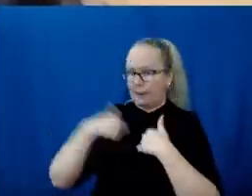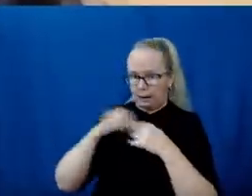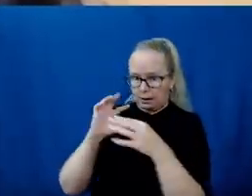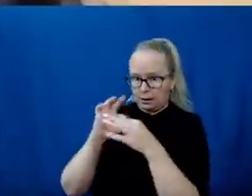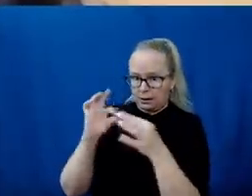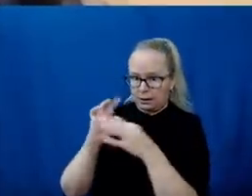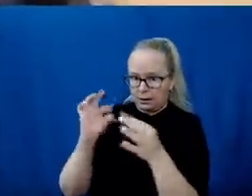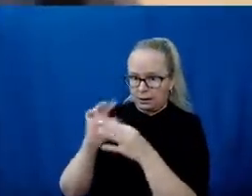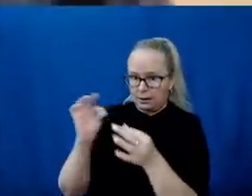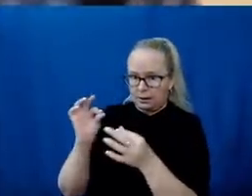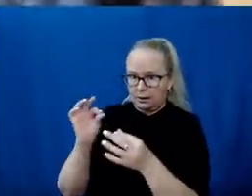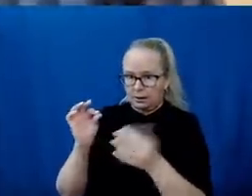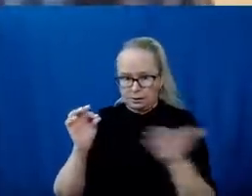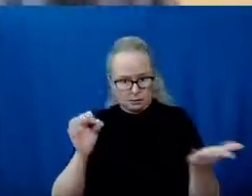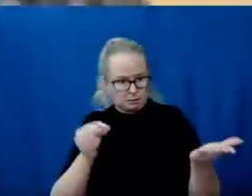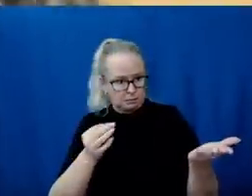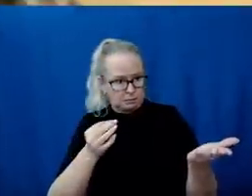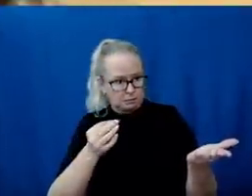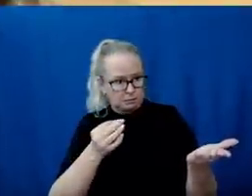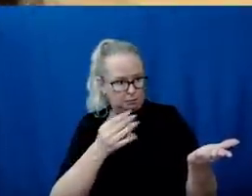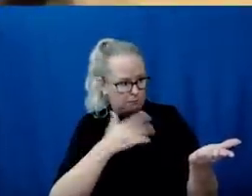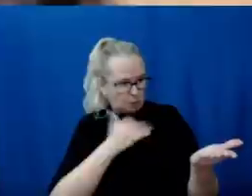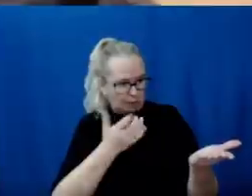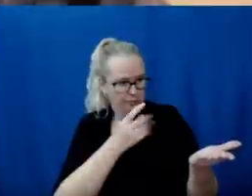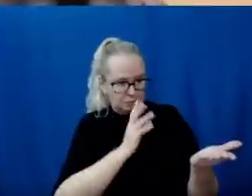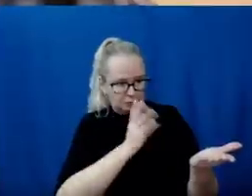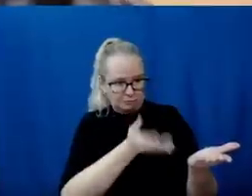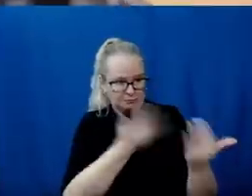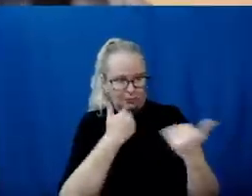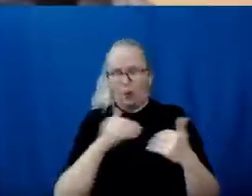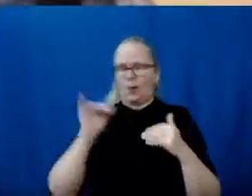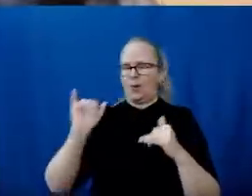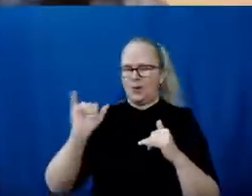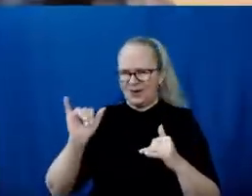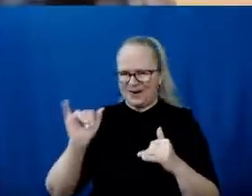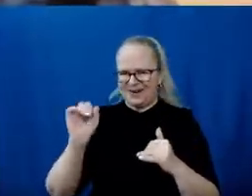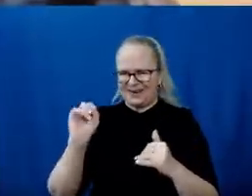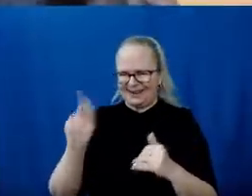Do you want me to say something, or? If you feel like it. Okay.